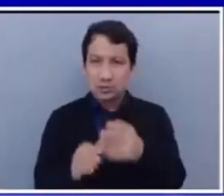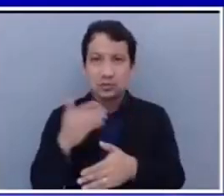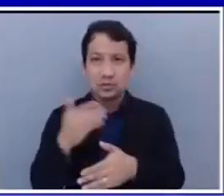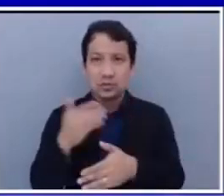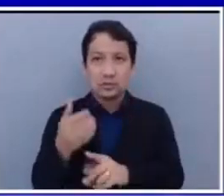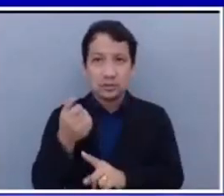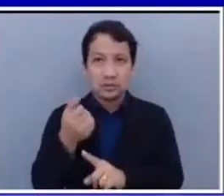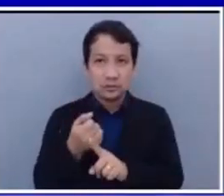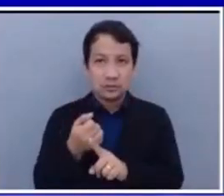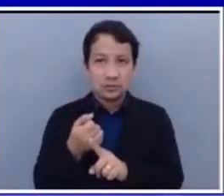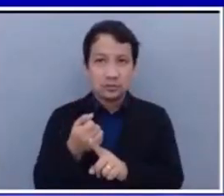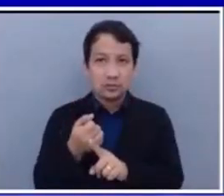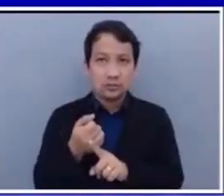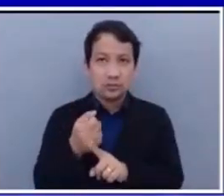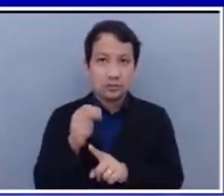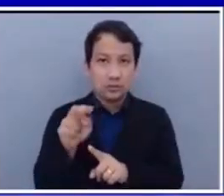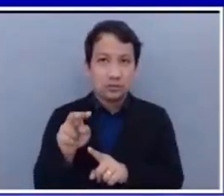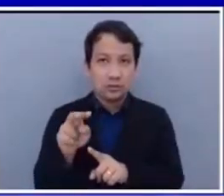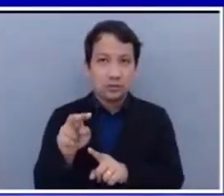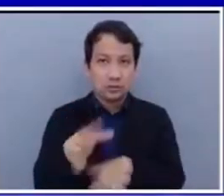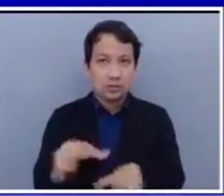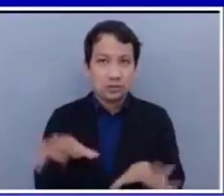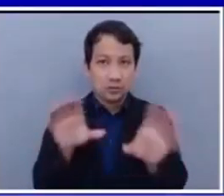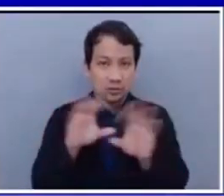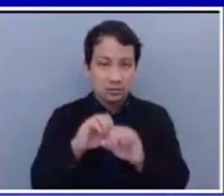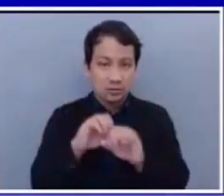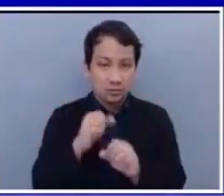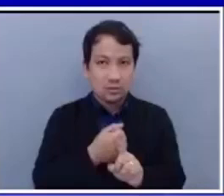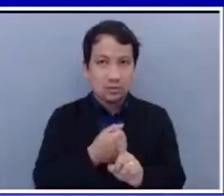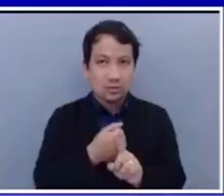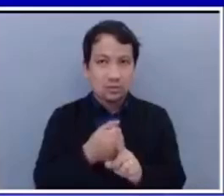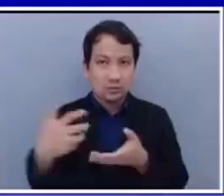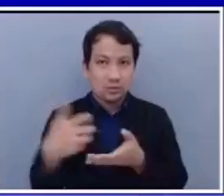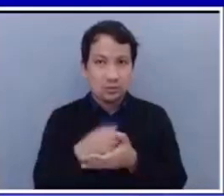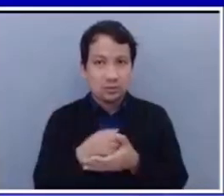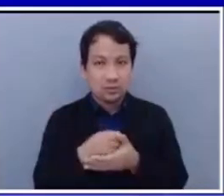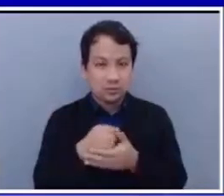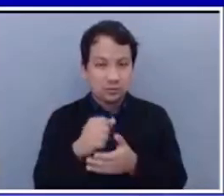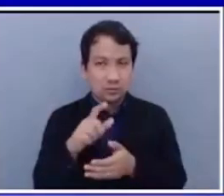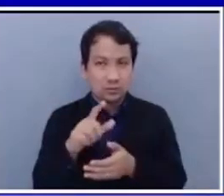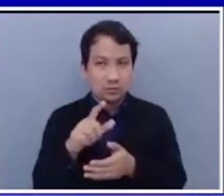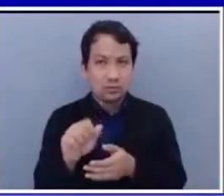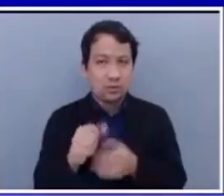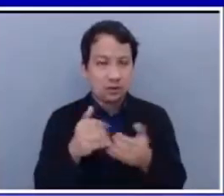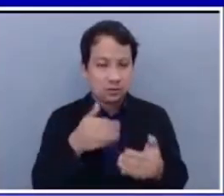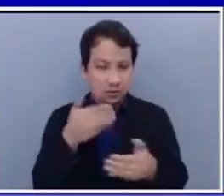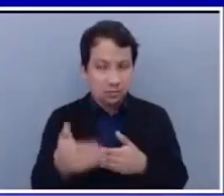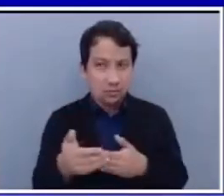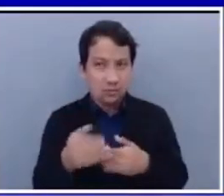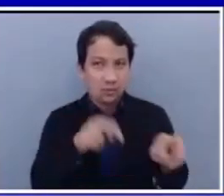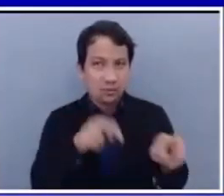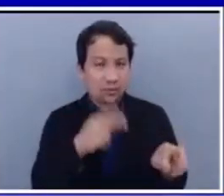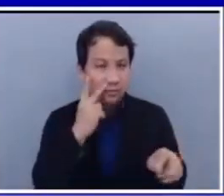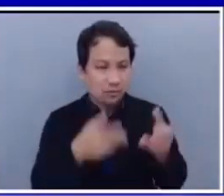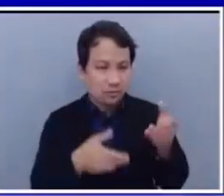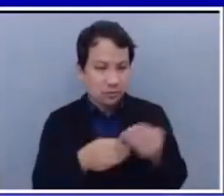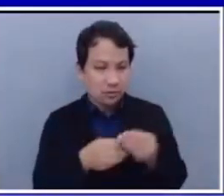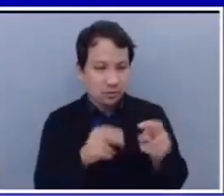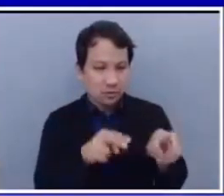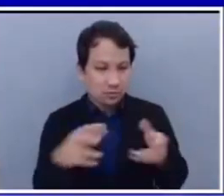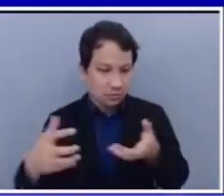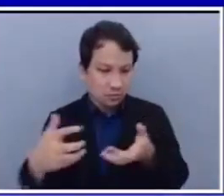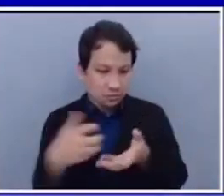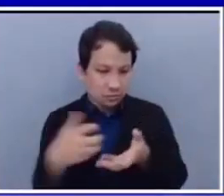no, na tapos na ang ating data collection and the technical team is just doing the data validation and